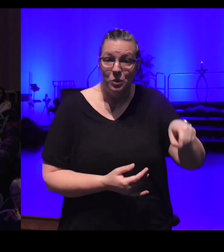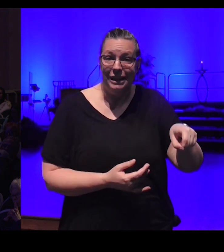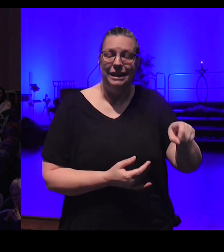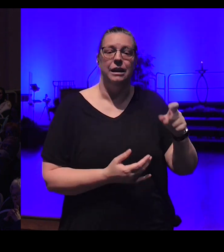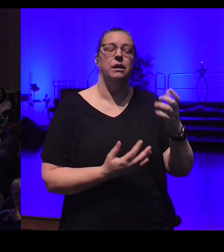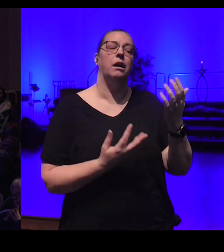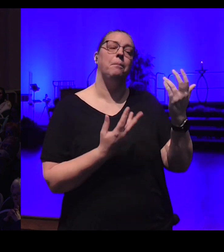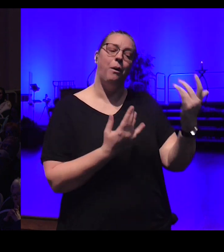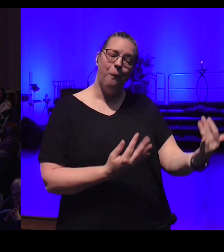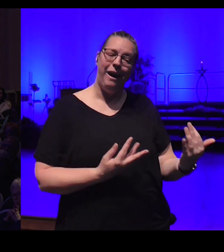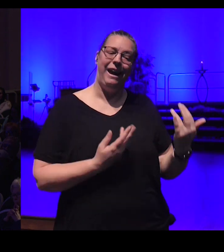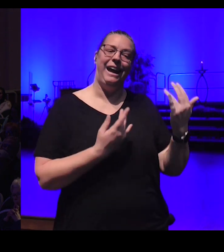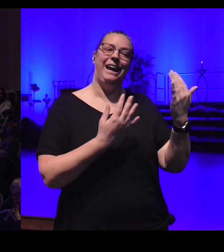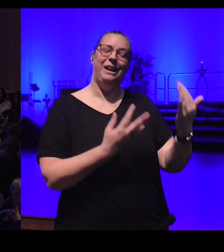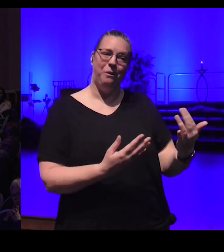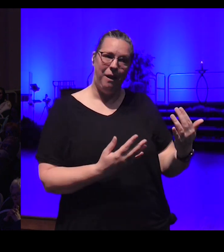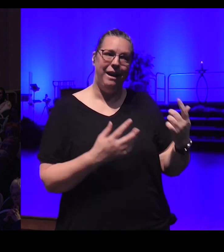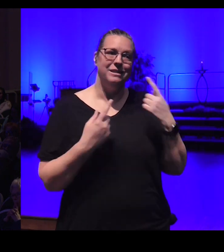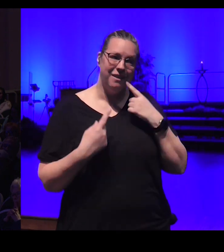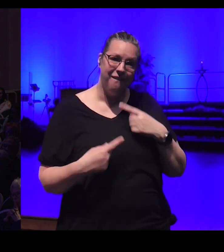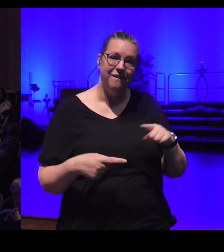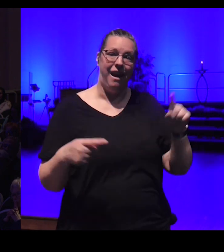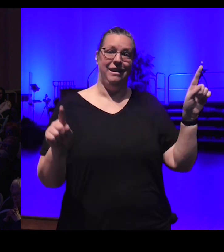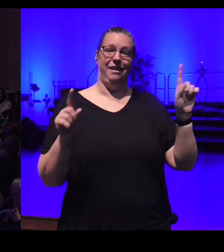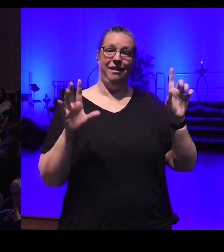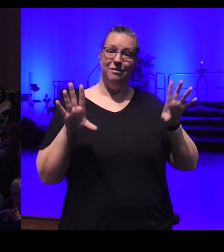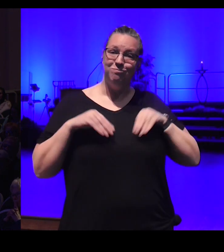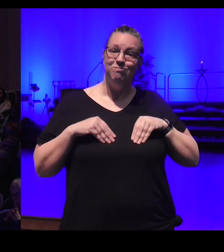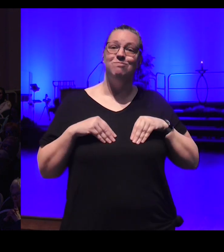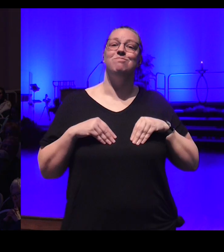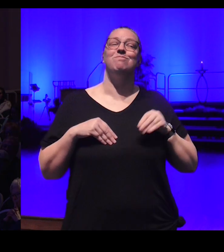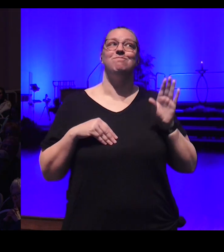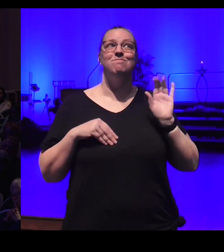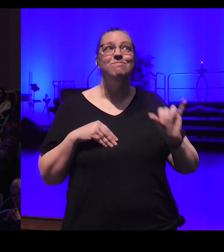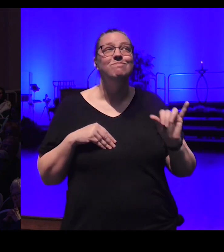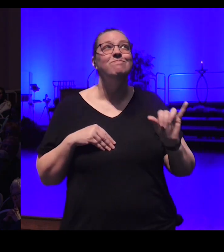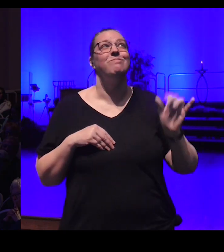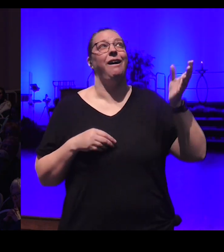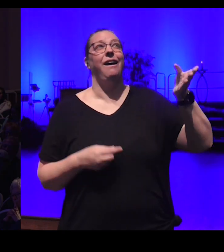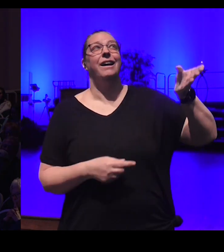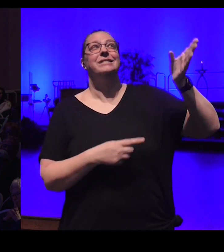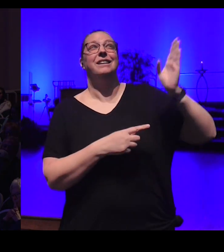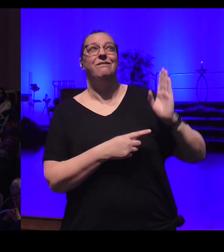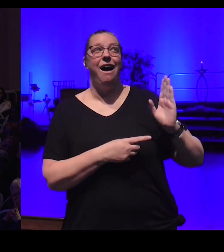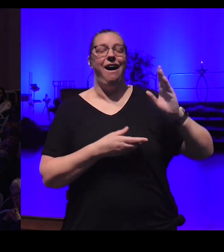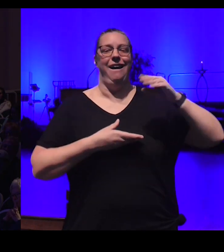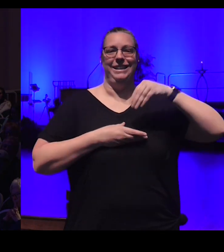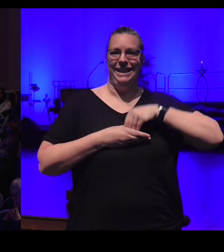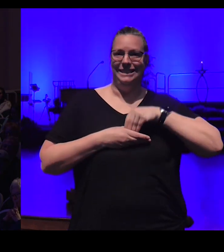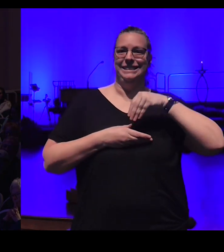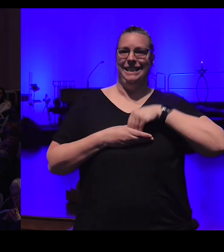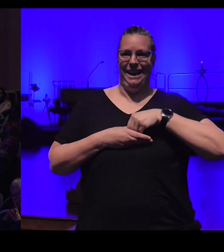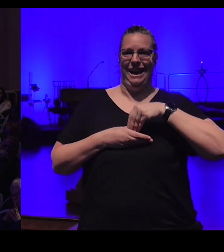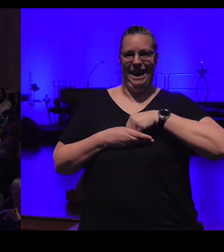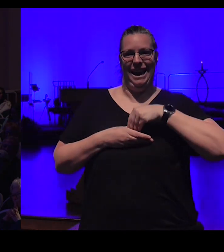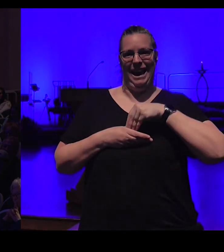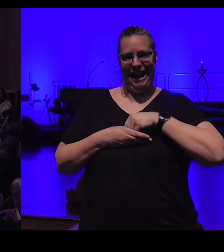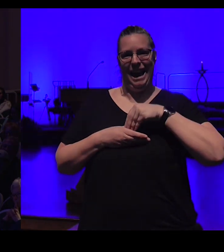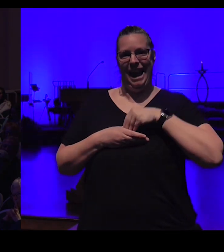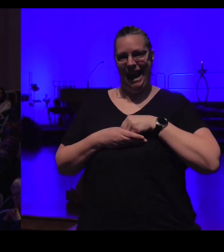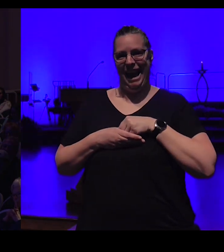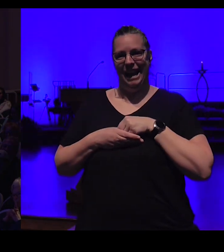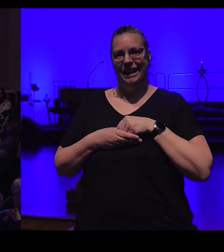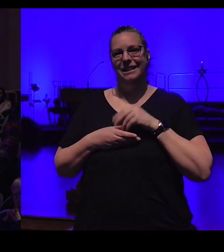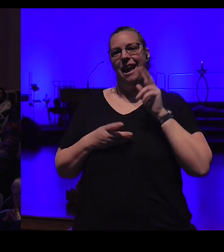ourselves finally awakens to and accepts the divinity found within the